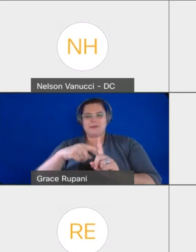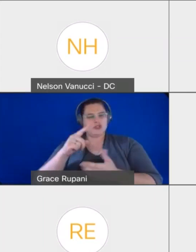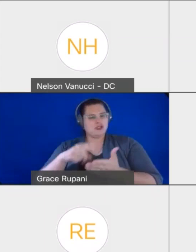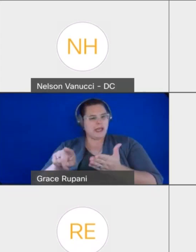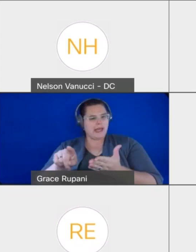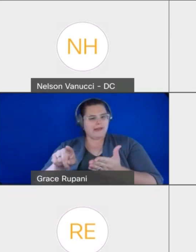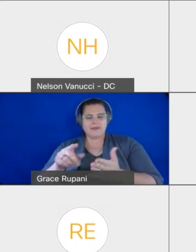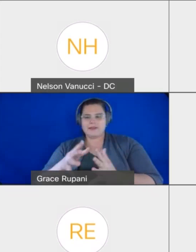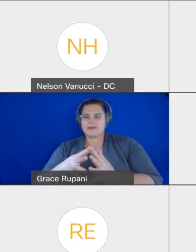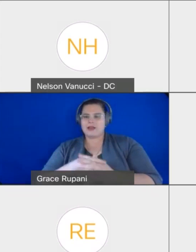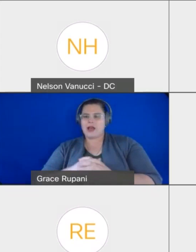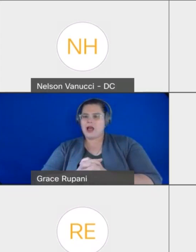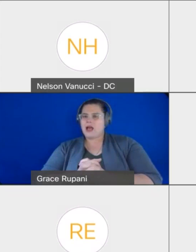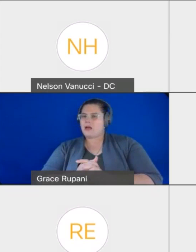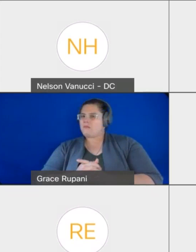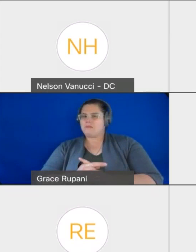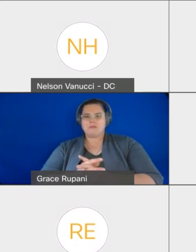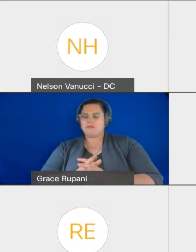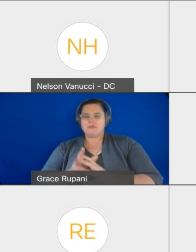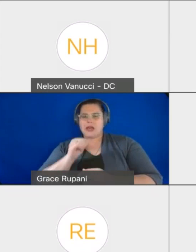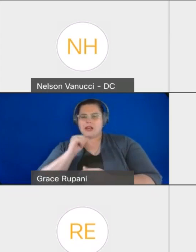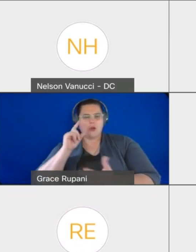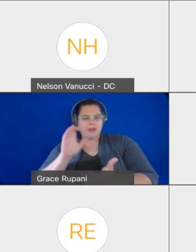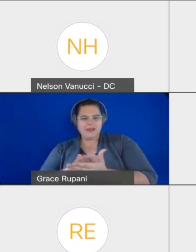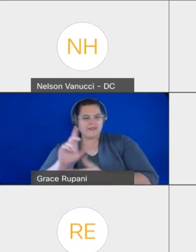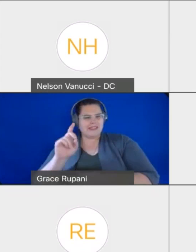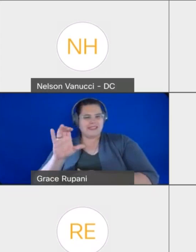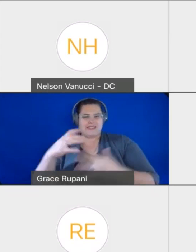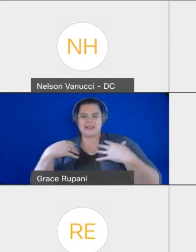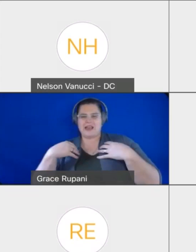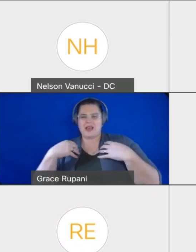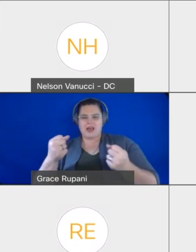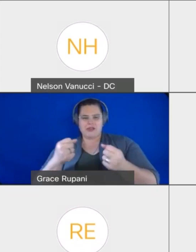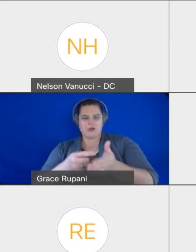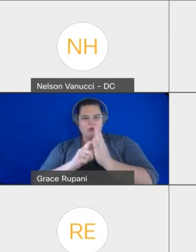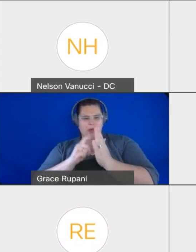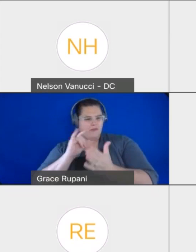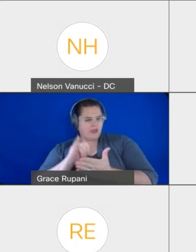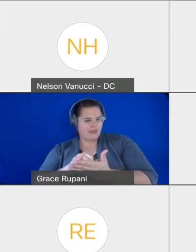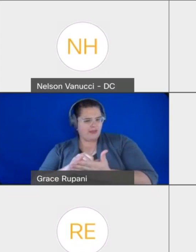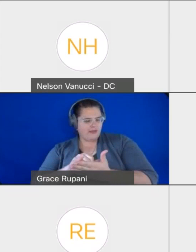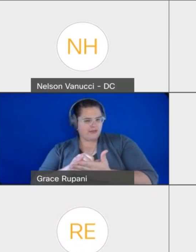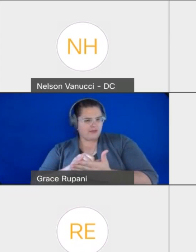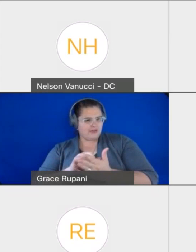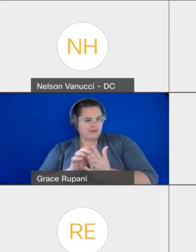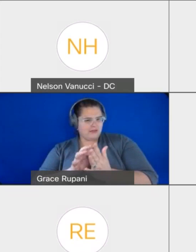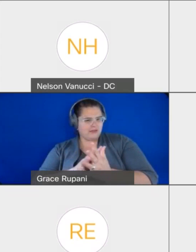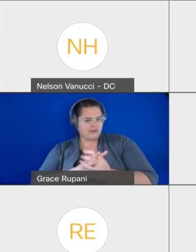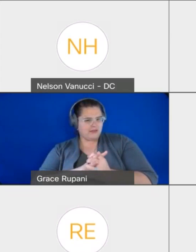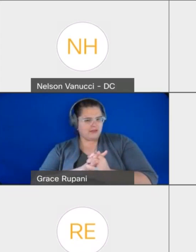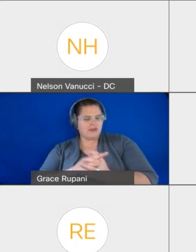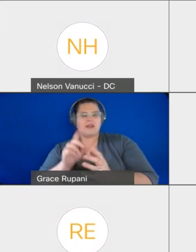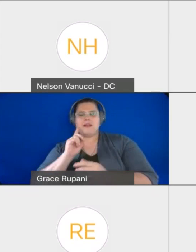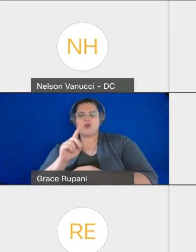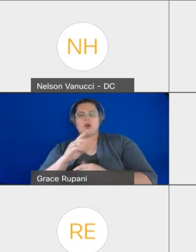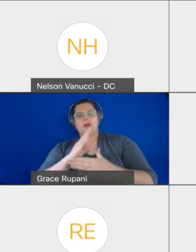there is a DC Health requirement for mid-shift temperature checks. I do know,